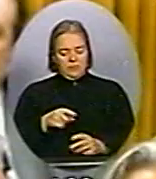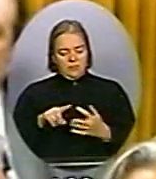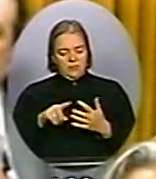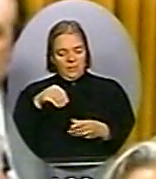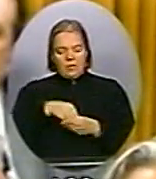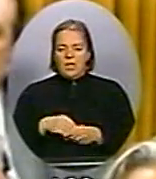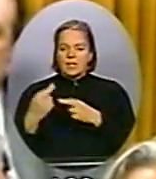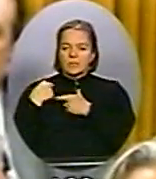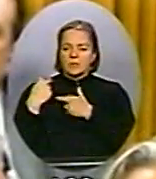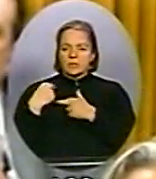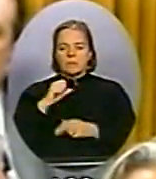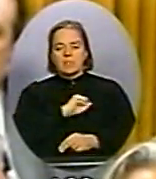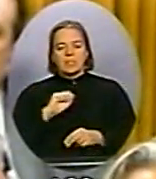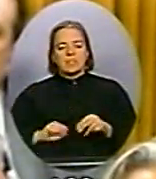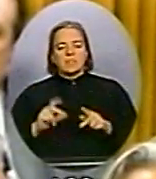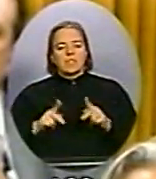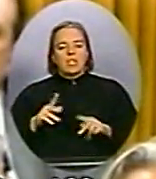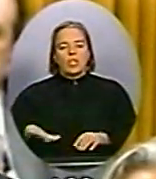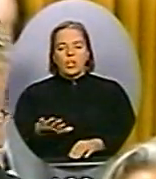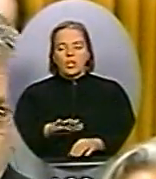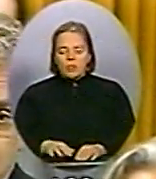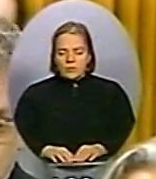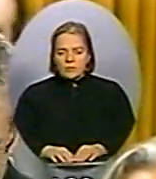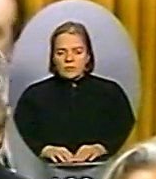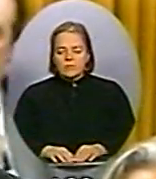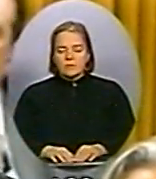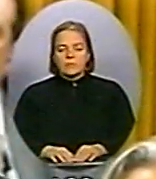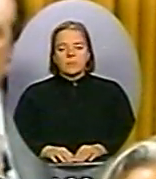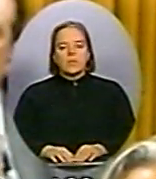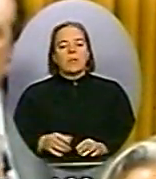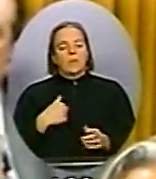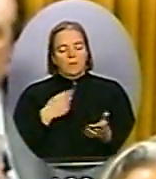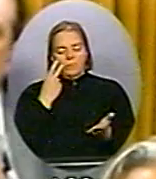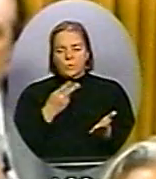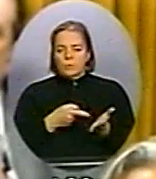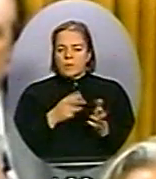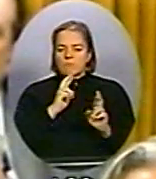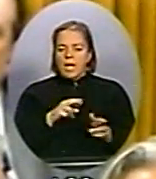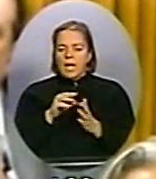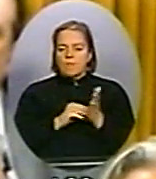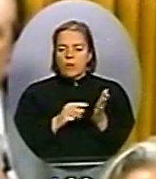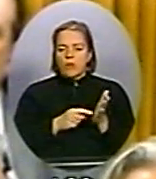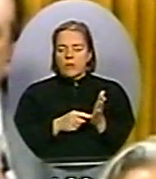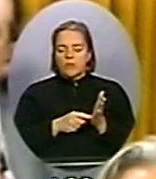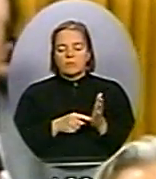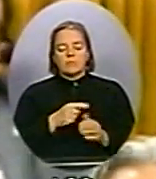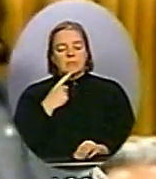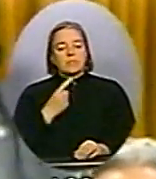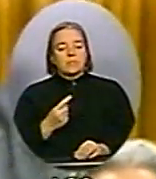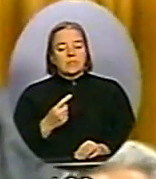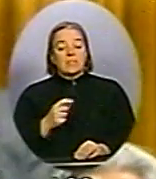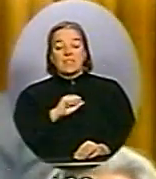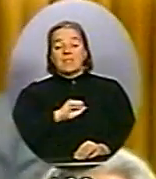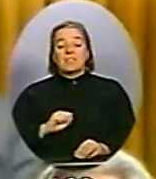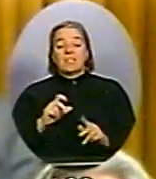allegations of tax fraud on top of earlier reports of him ripping us off for a housing allowance. Kicking him out of the caucus isn't good enough. The Prime Minister appointed